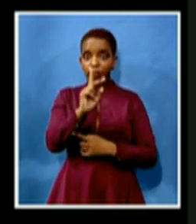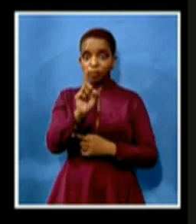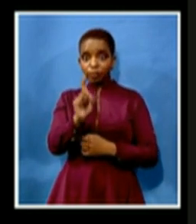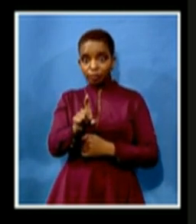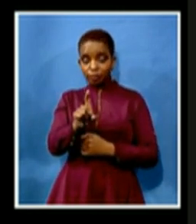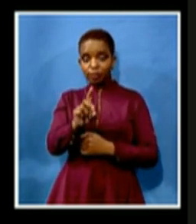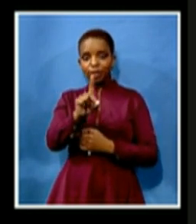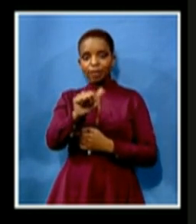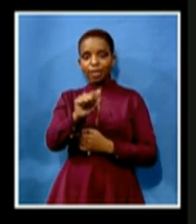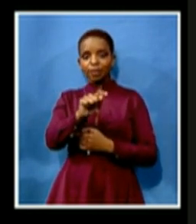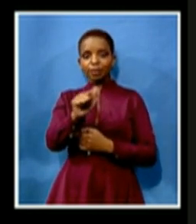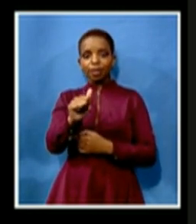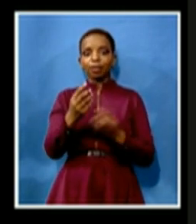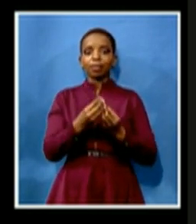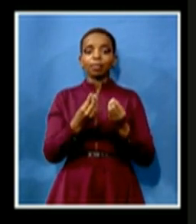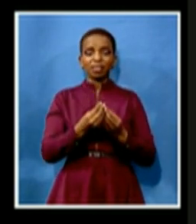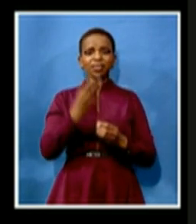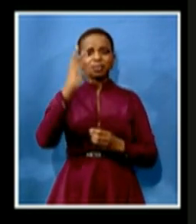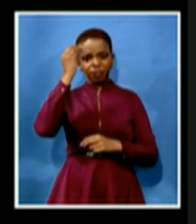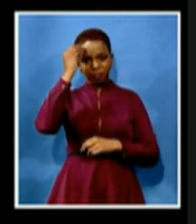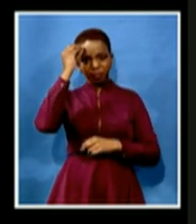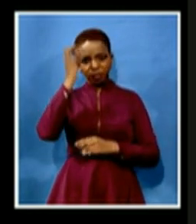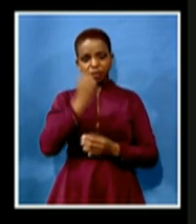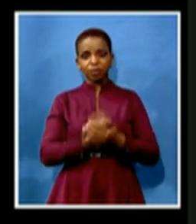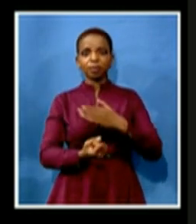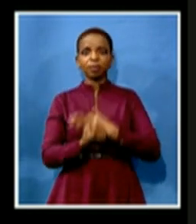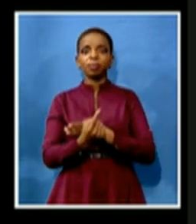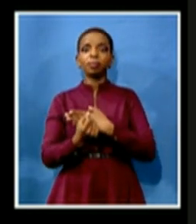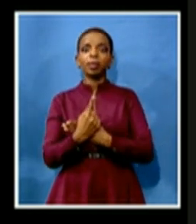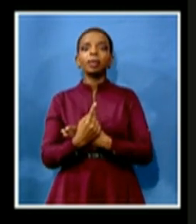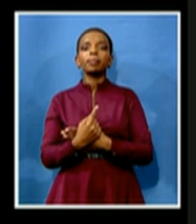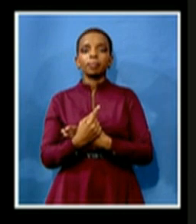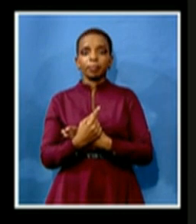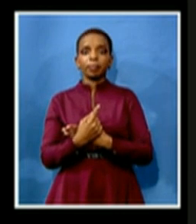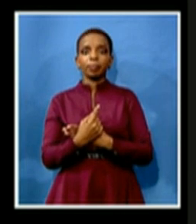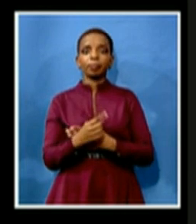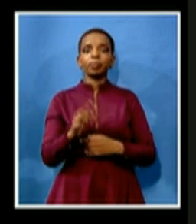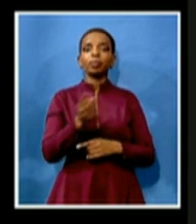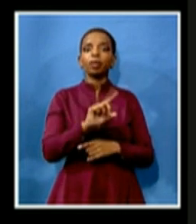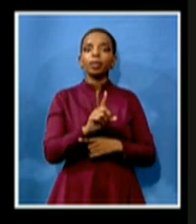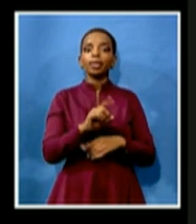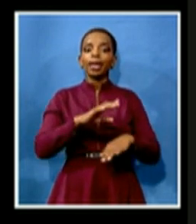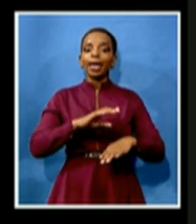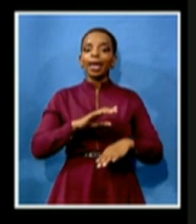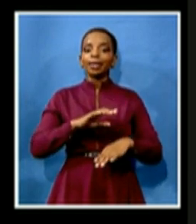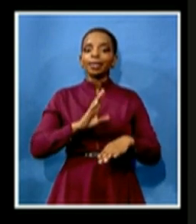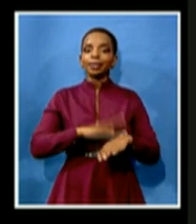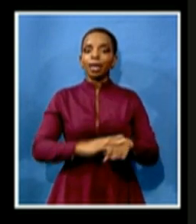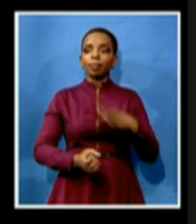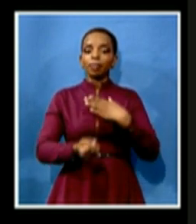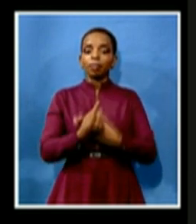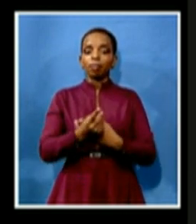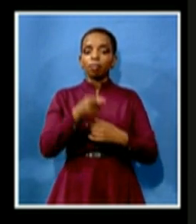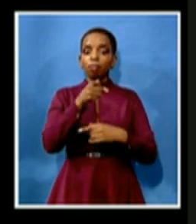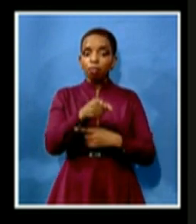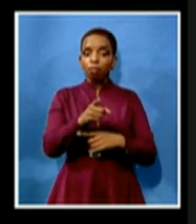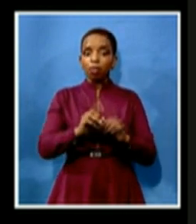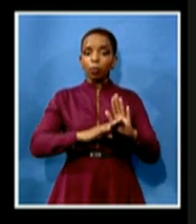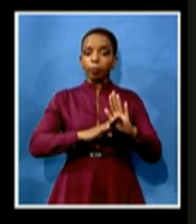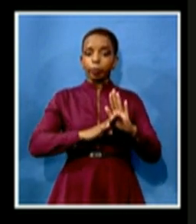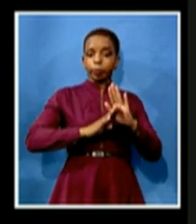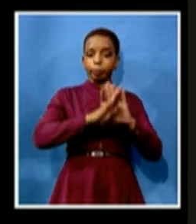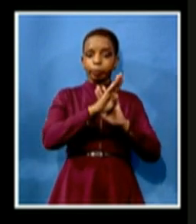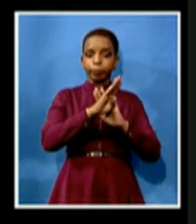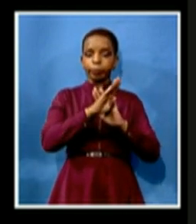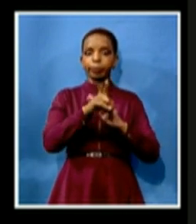the timing of that peak is completely independent of the stringency of lockdown. This is a very